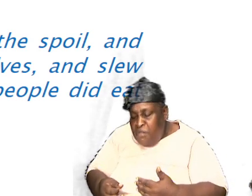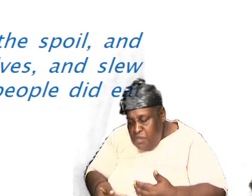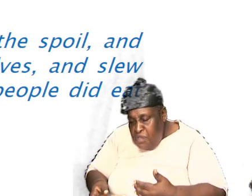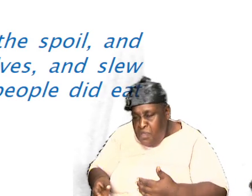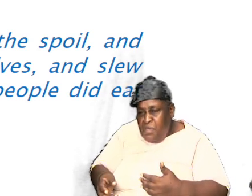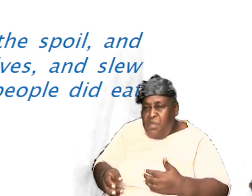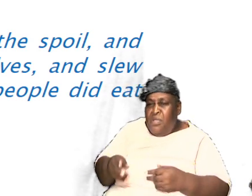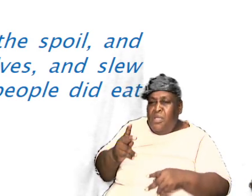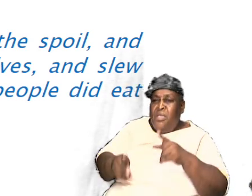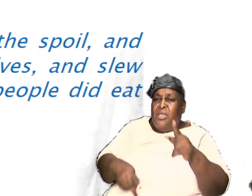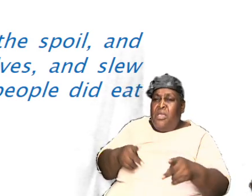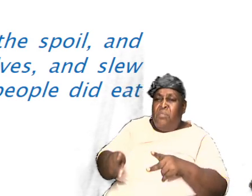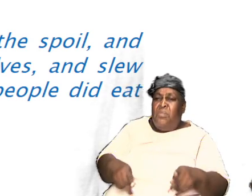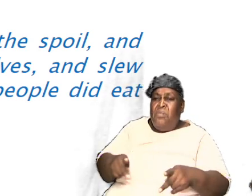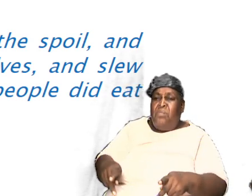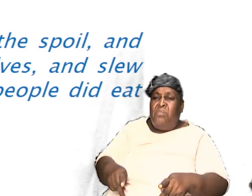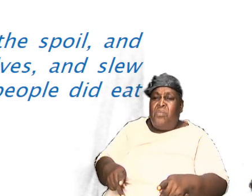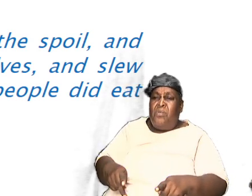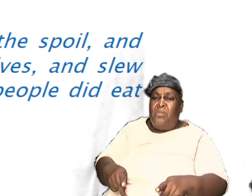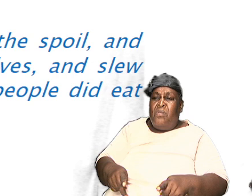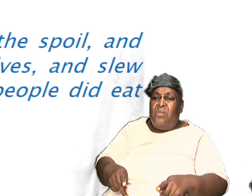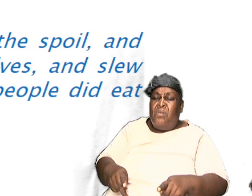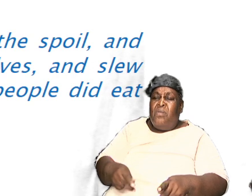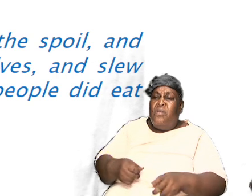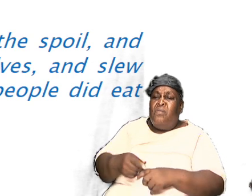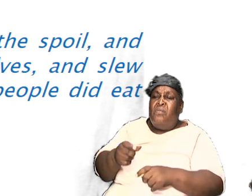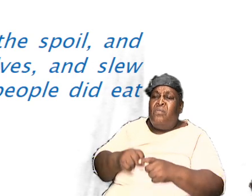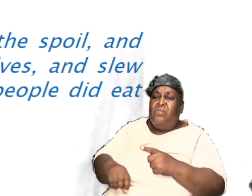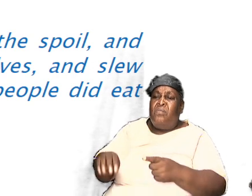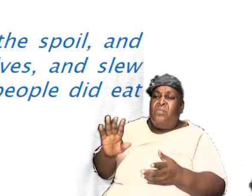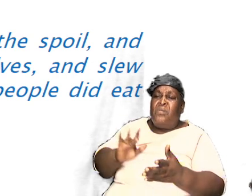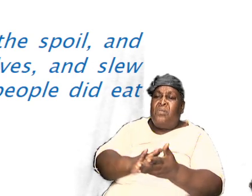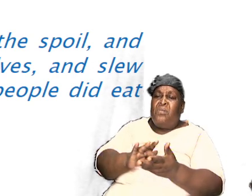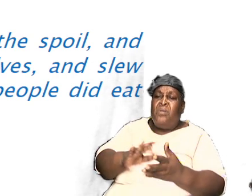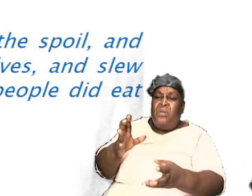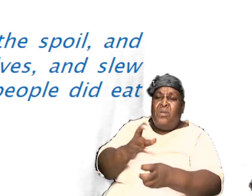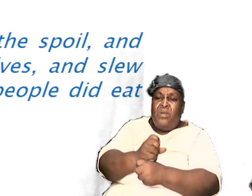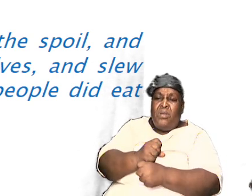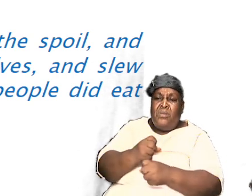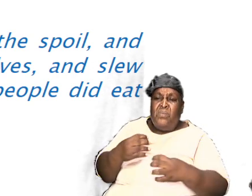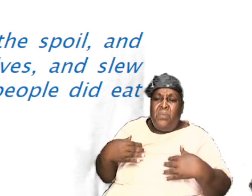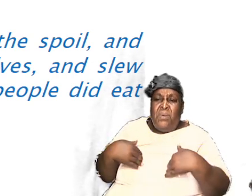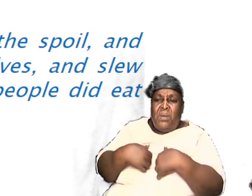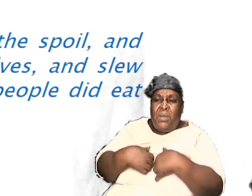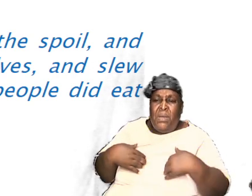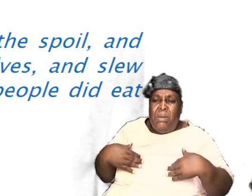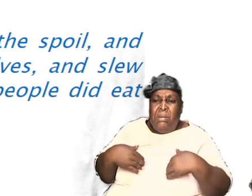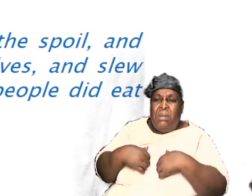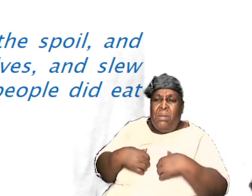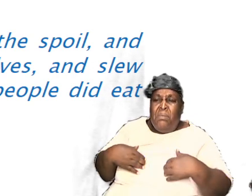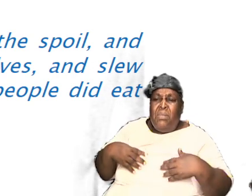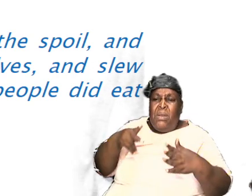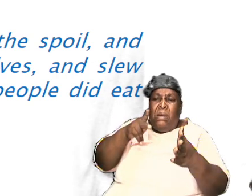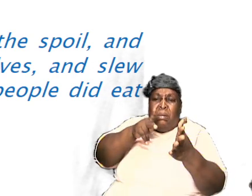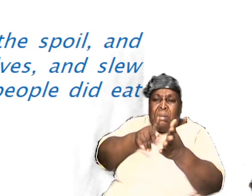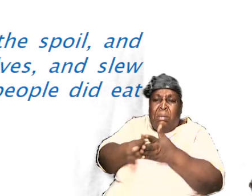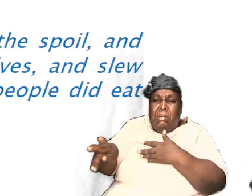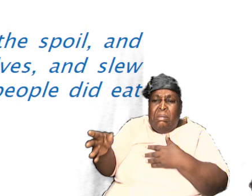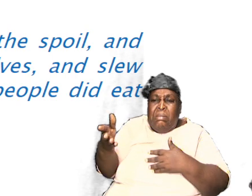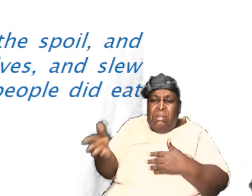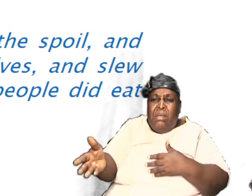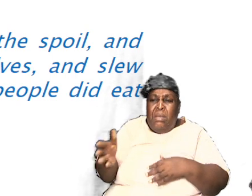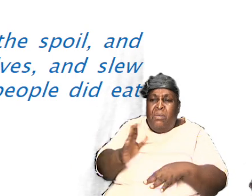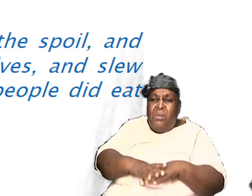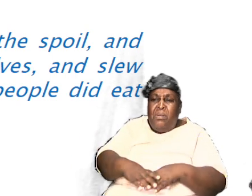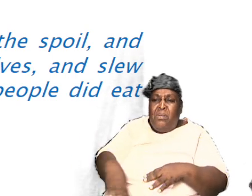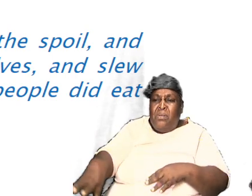people flew up on the soil and took sheep and oxen and cows and threw them on the ground. And